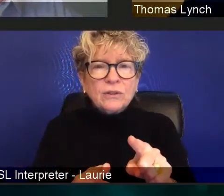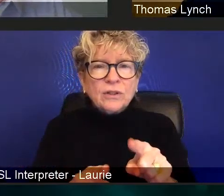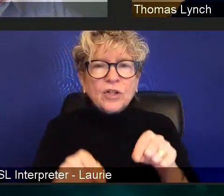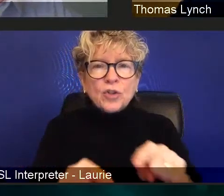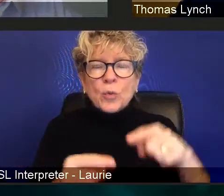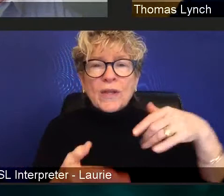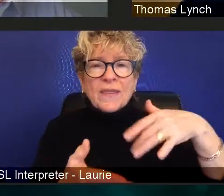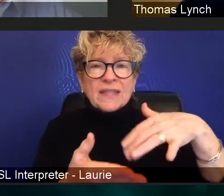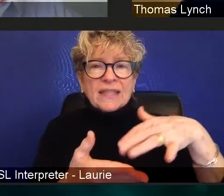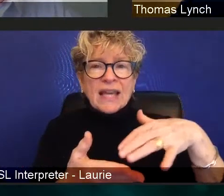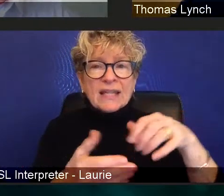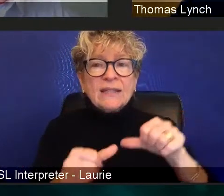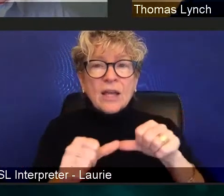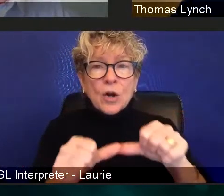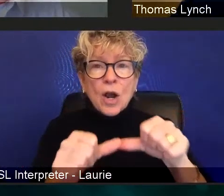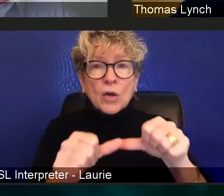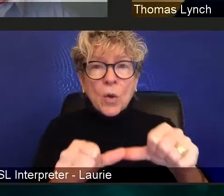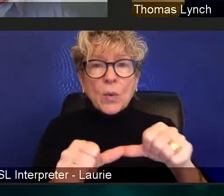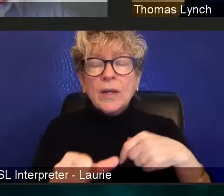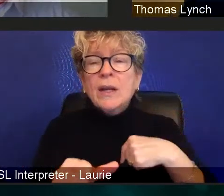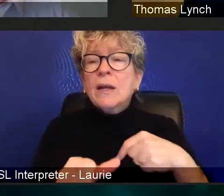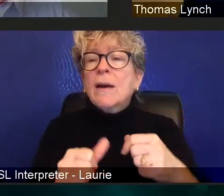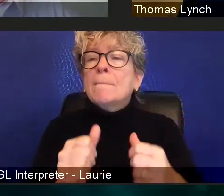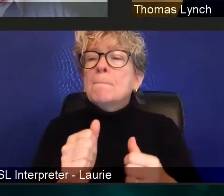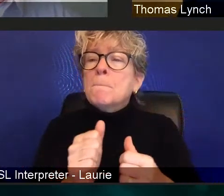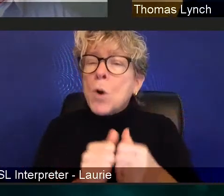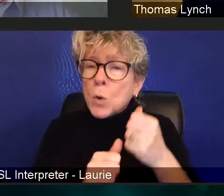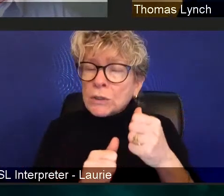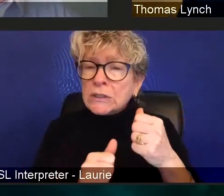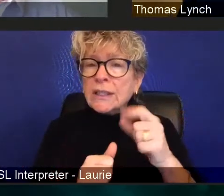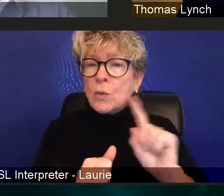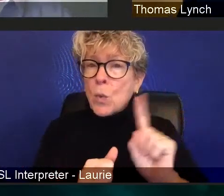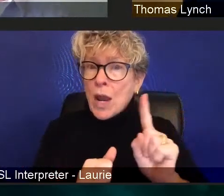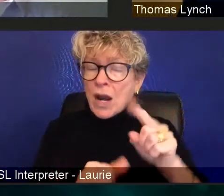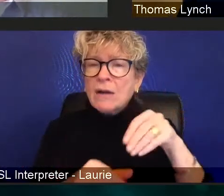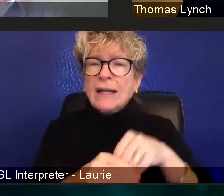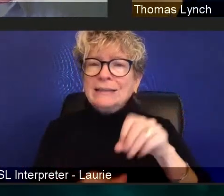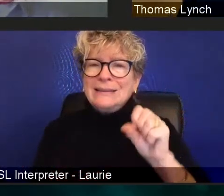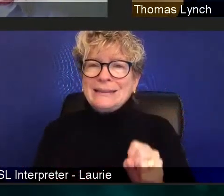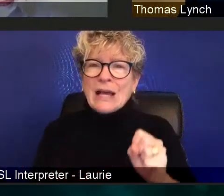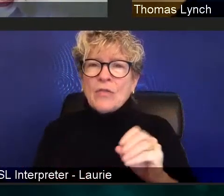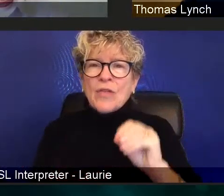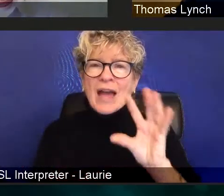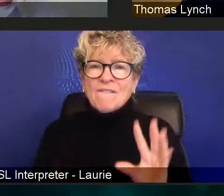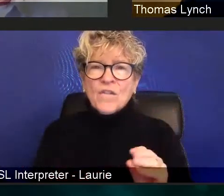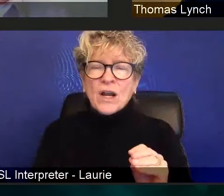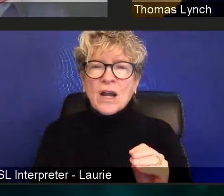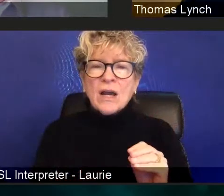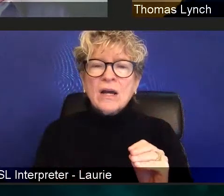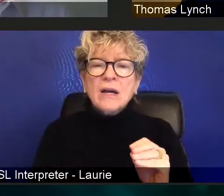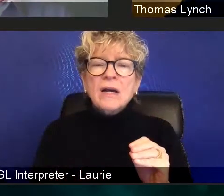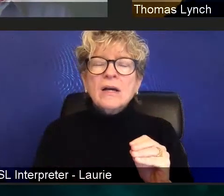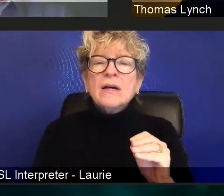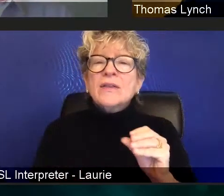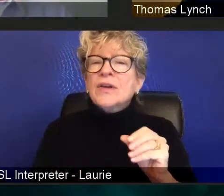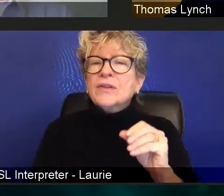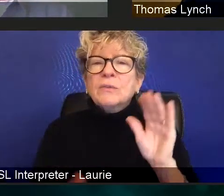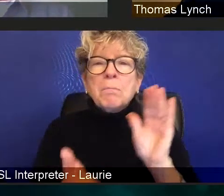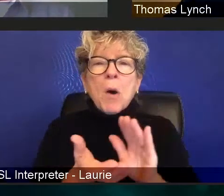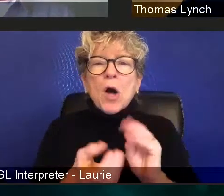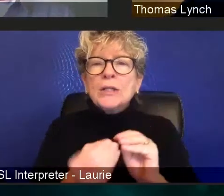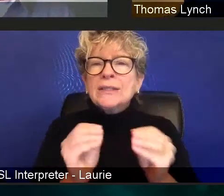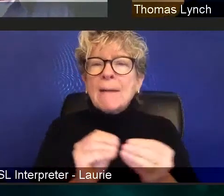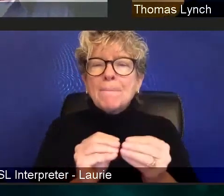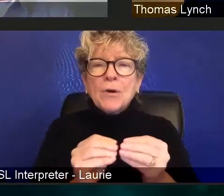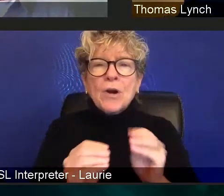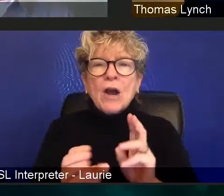studies that are ongoing predominantly in South Africa. There are so few participants in these trials who